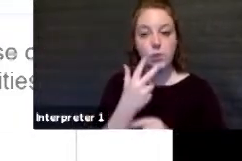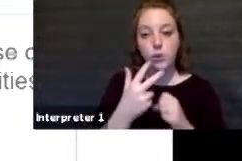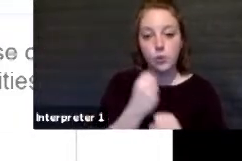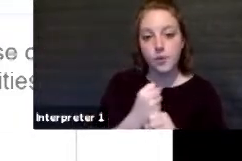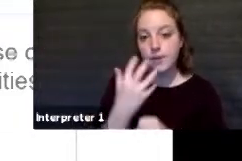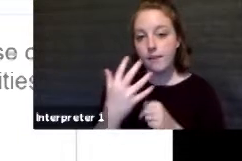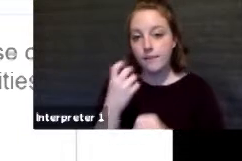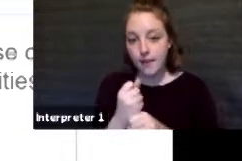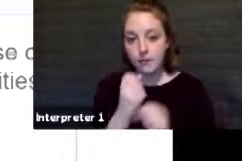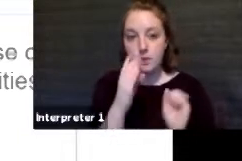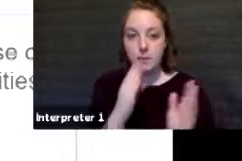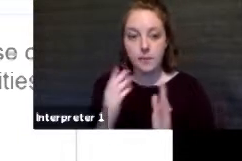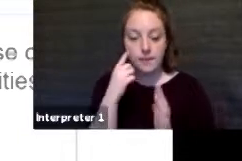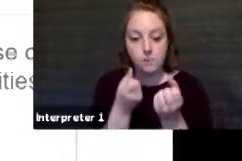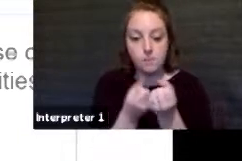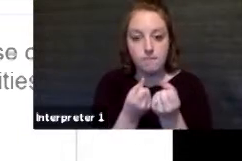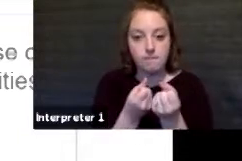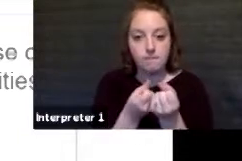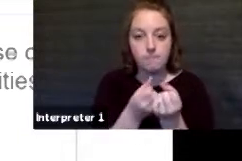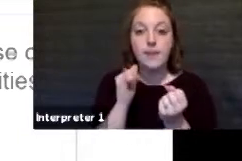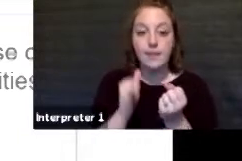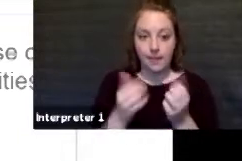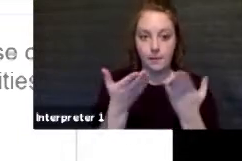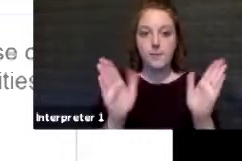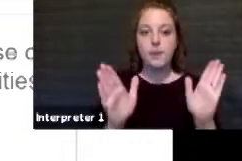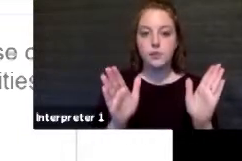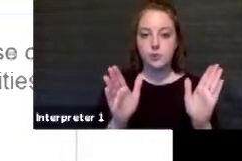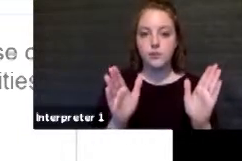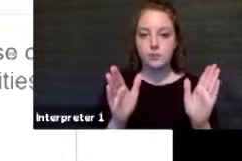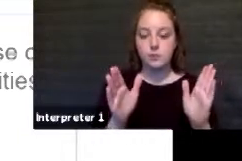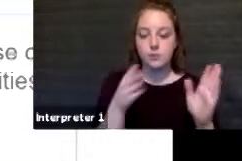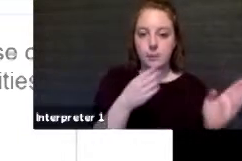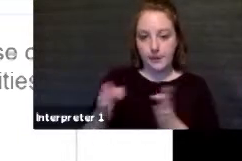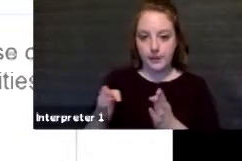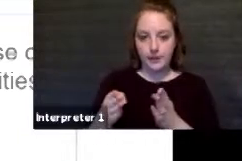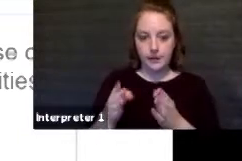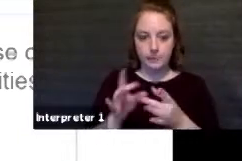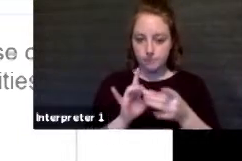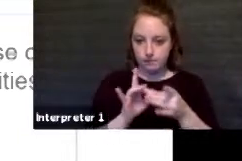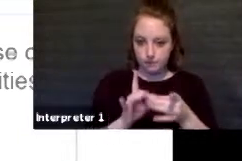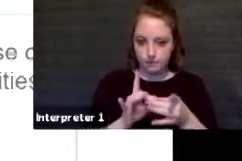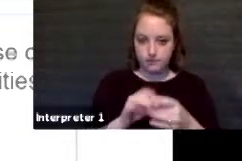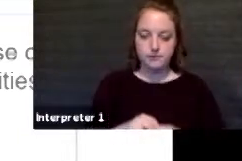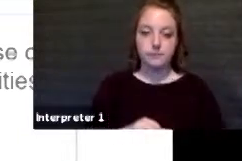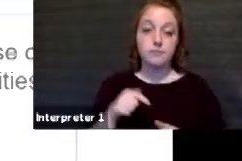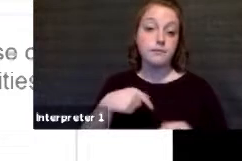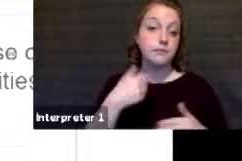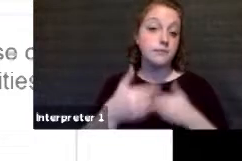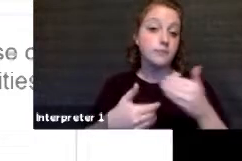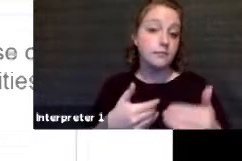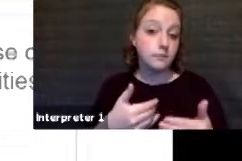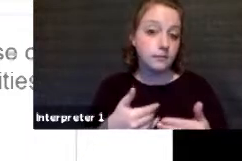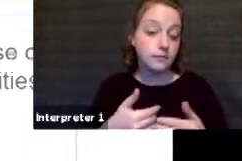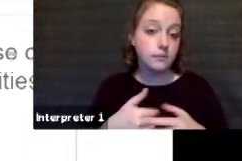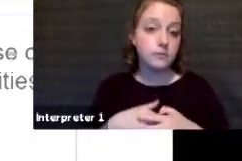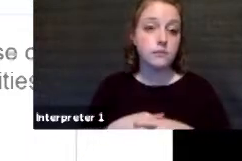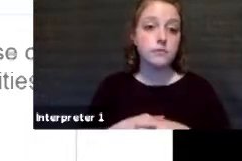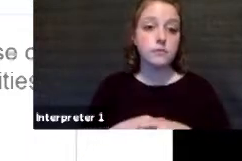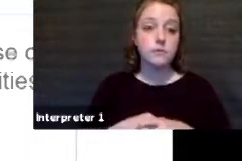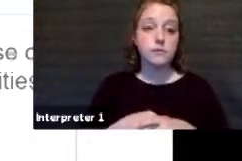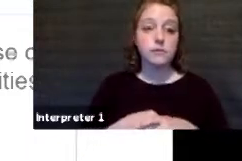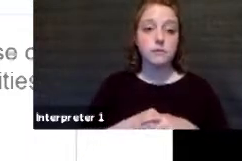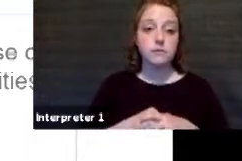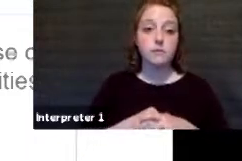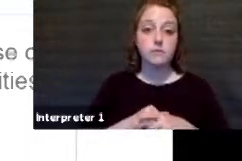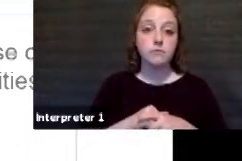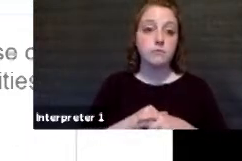of supporting the facility master plan. As we've been working through this process, we have not discussed